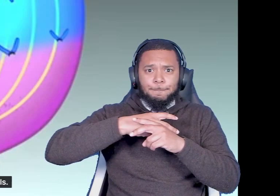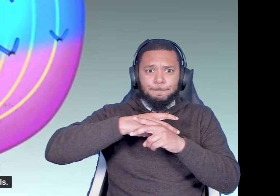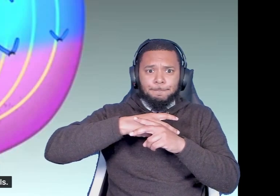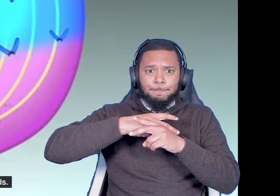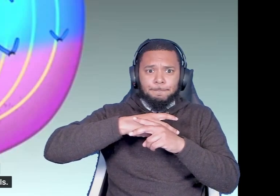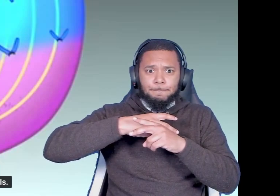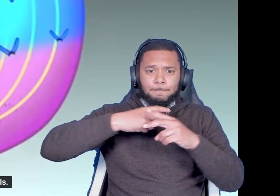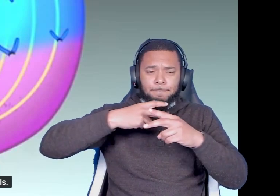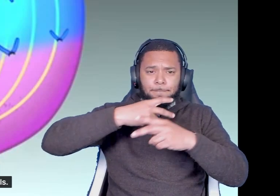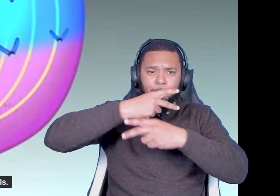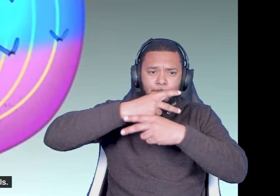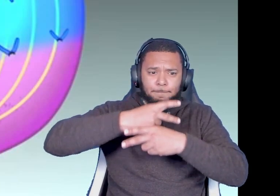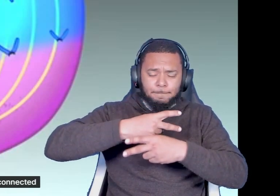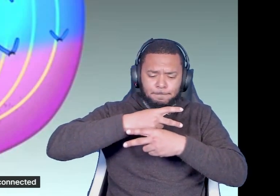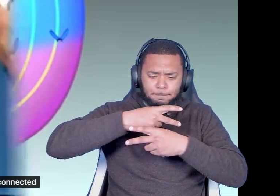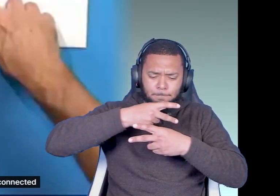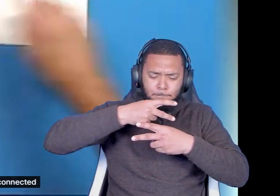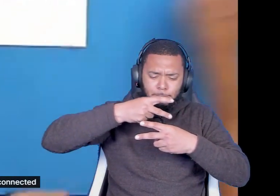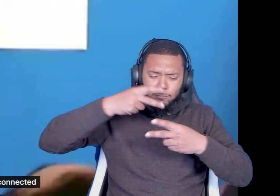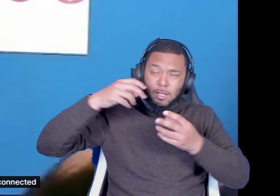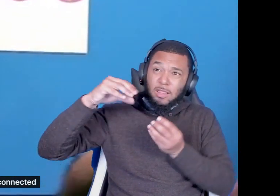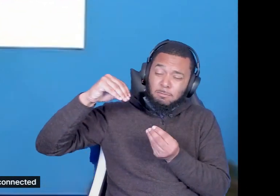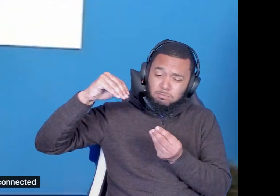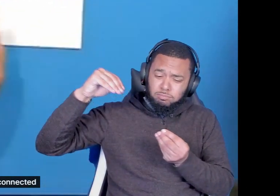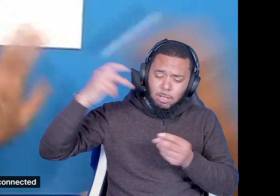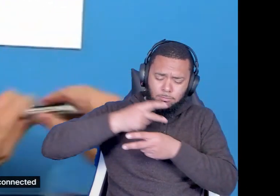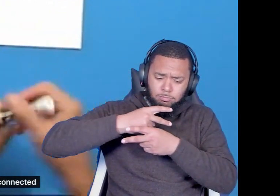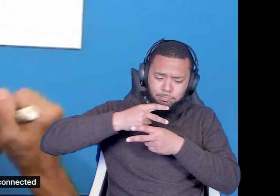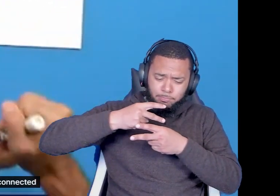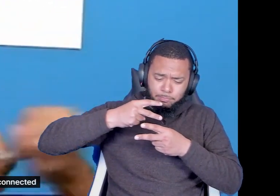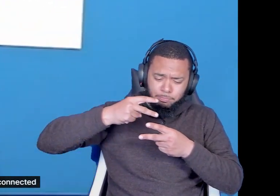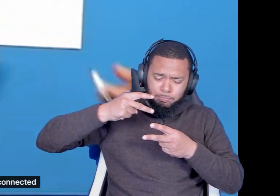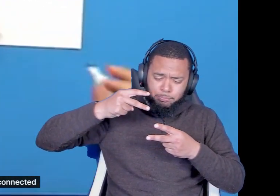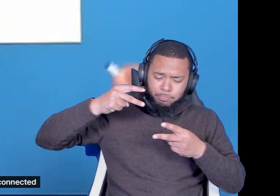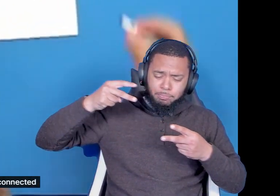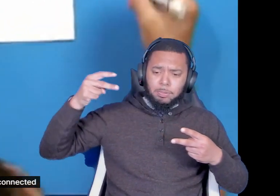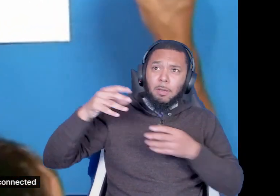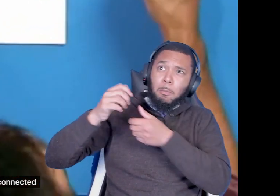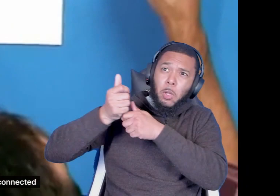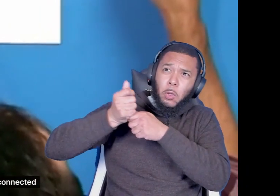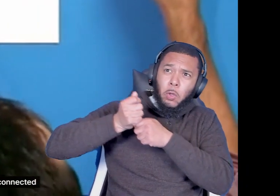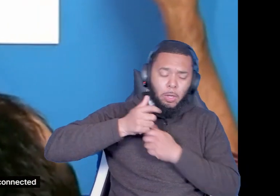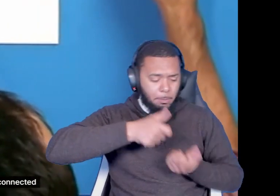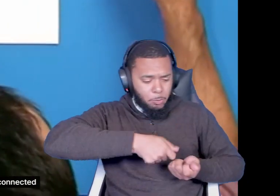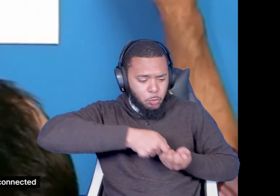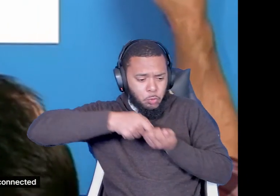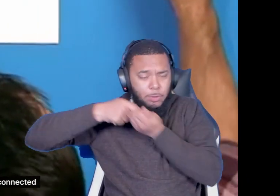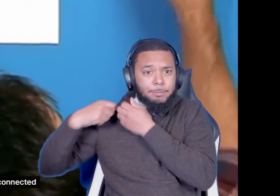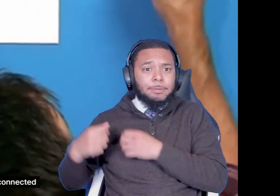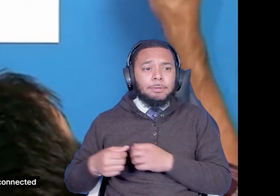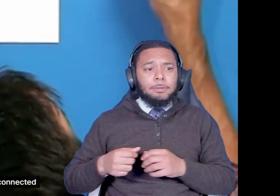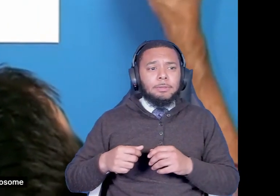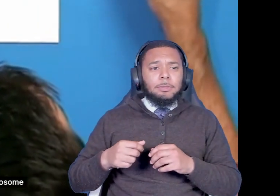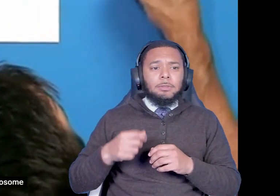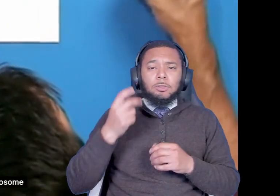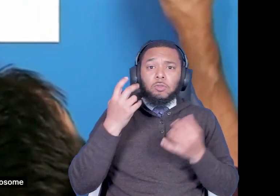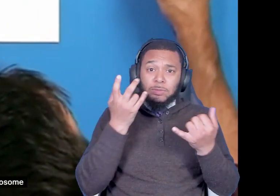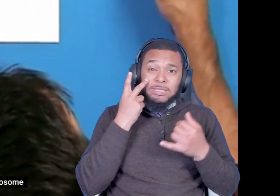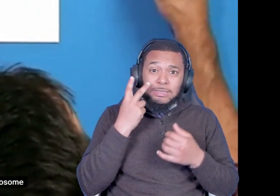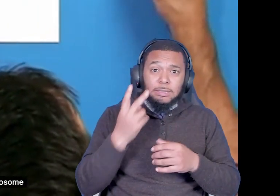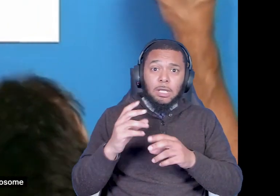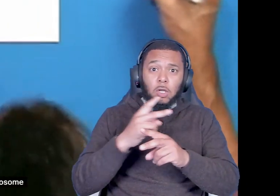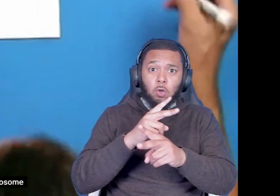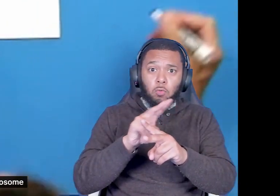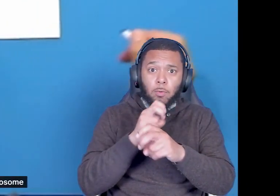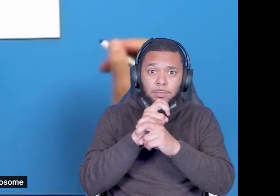to their respective poles. So here, what you have in this image is you have chromosomes that are connected like